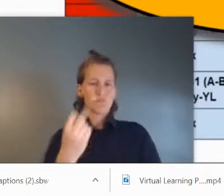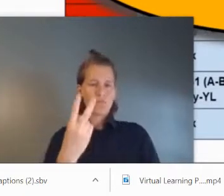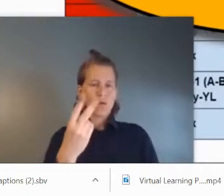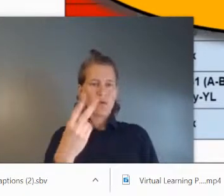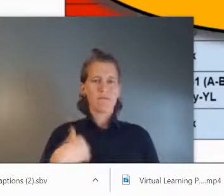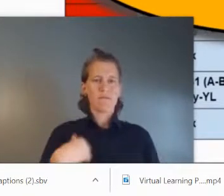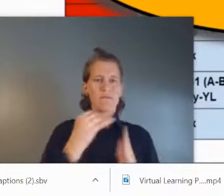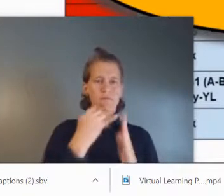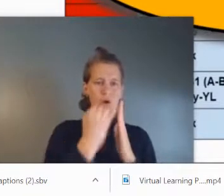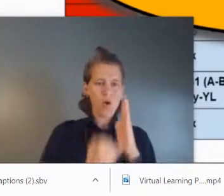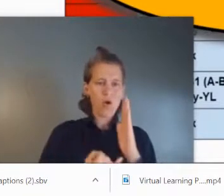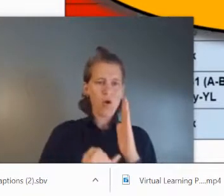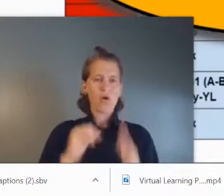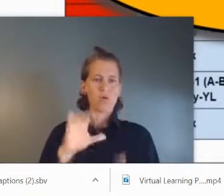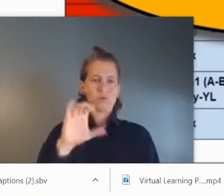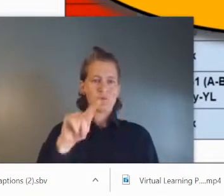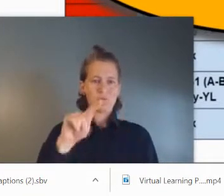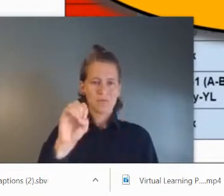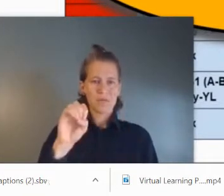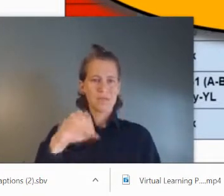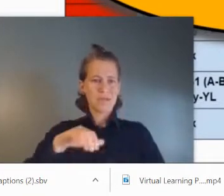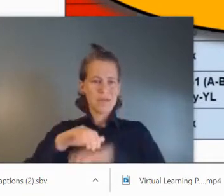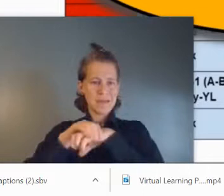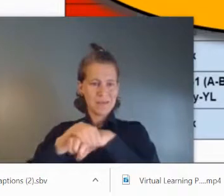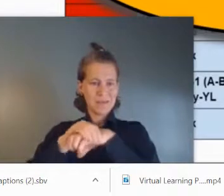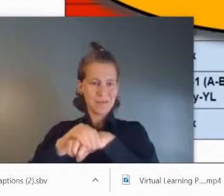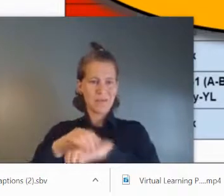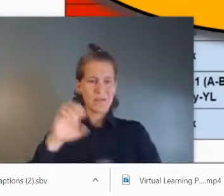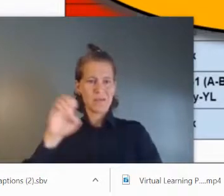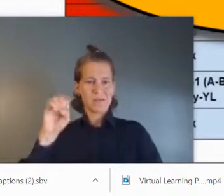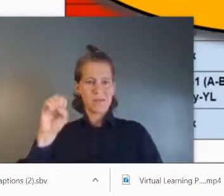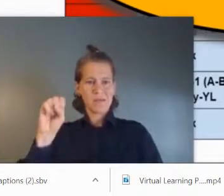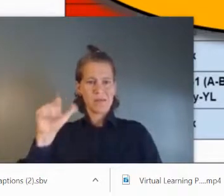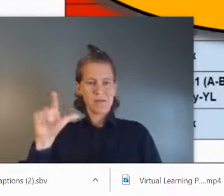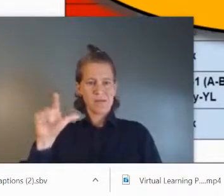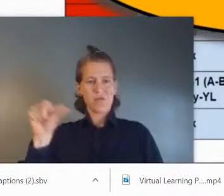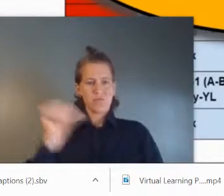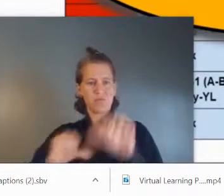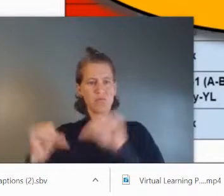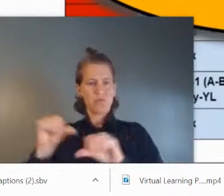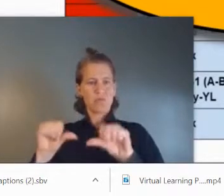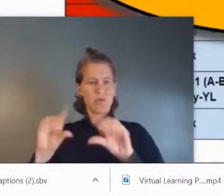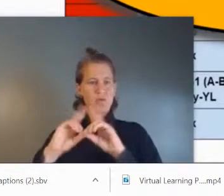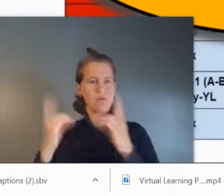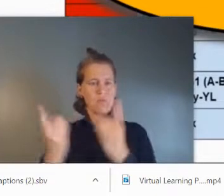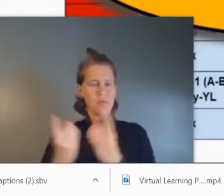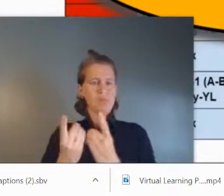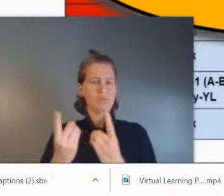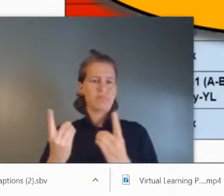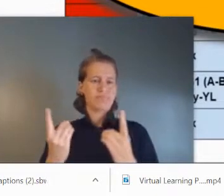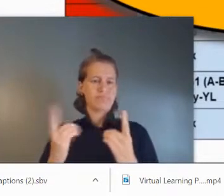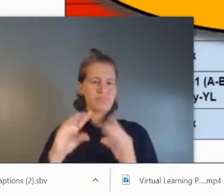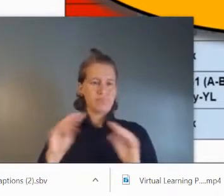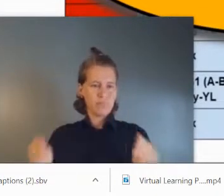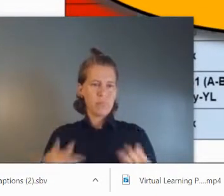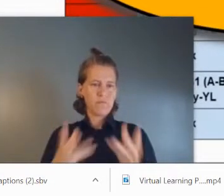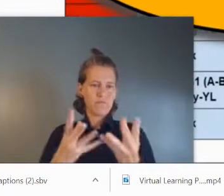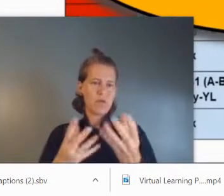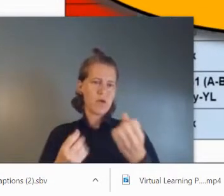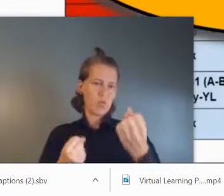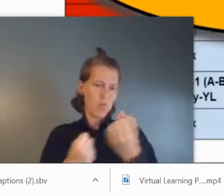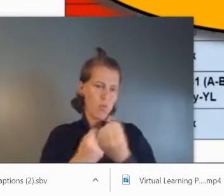education, English, English as a second language, and science departments would provide intervention and enrichment.